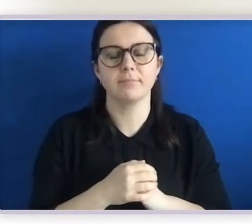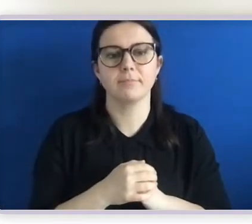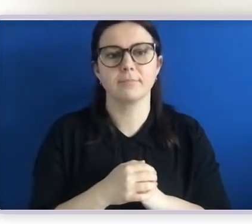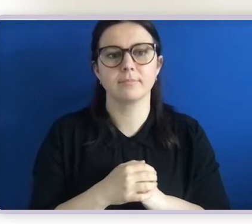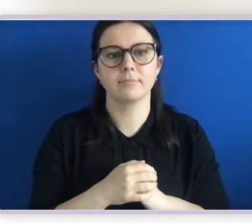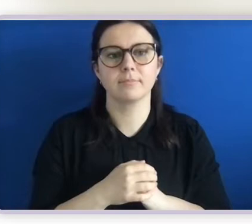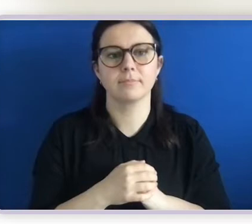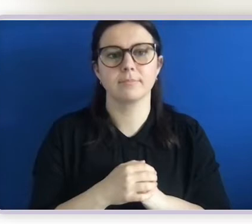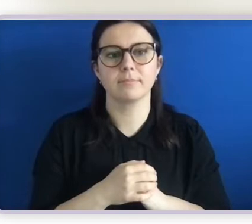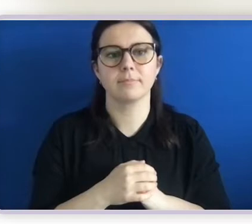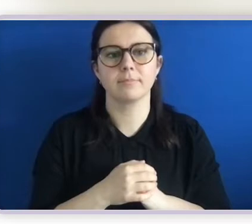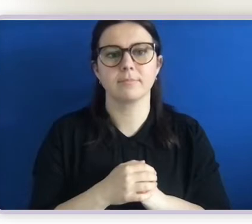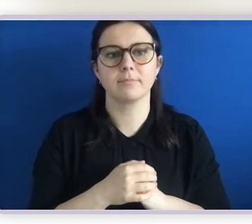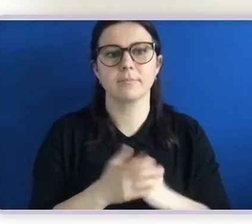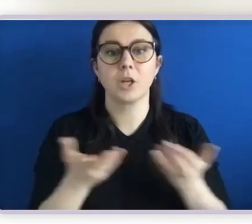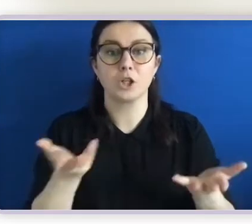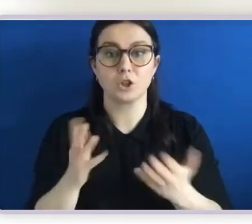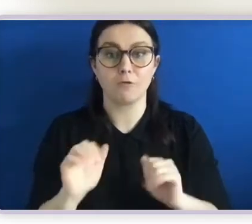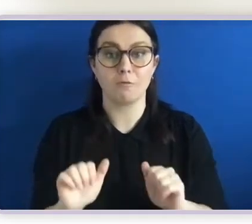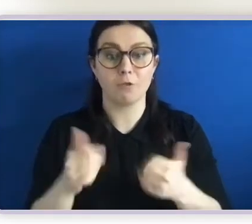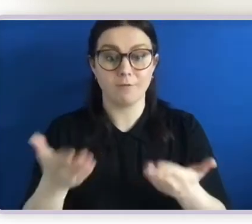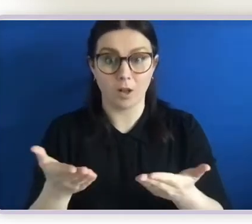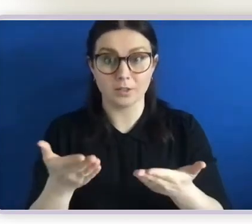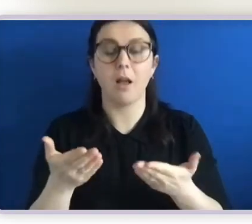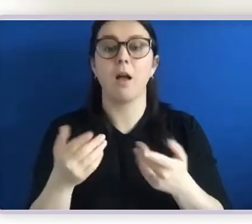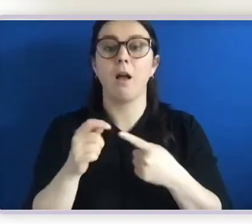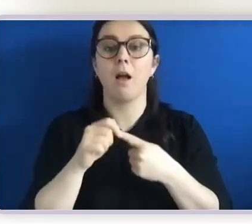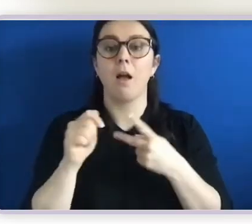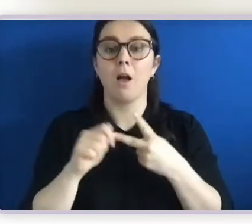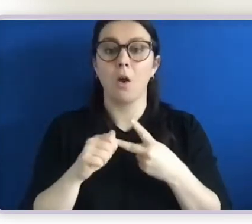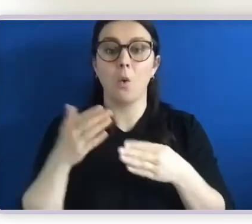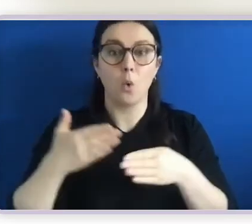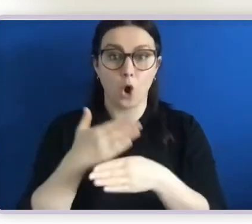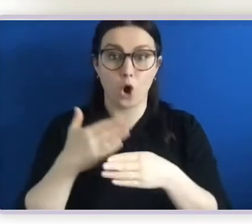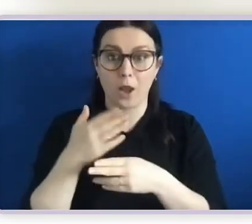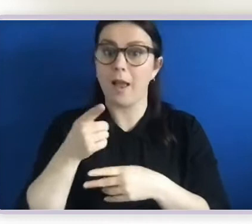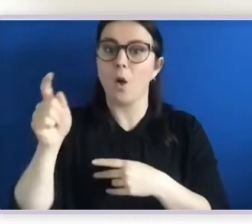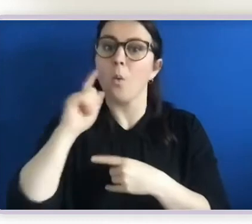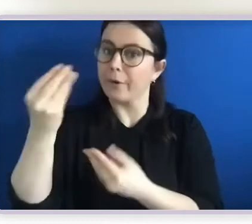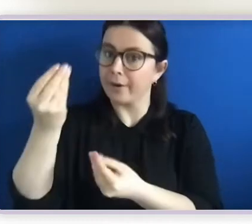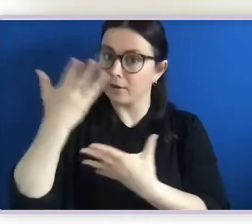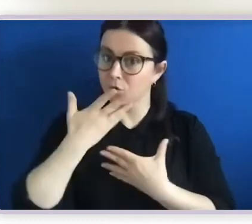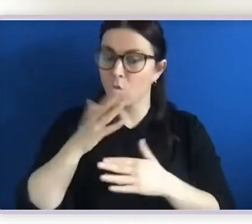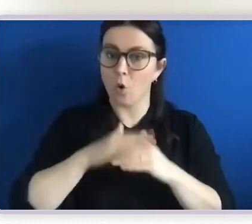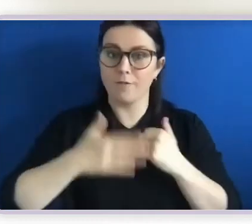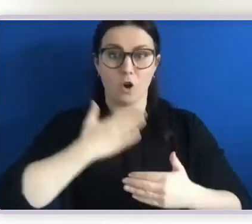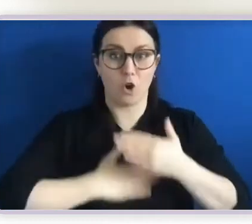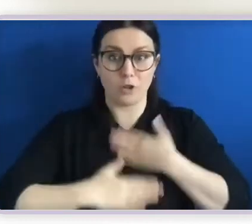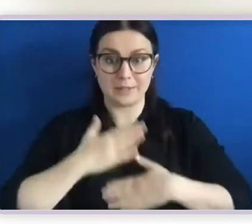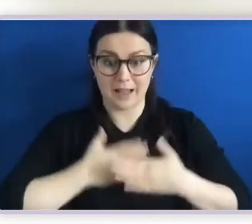Service providers and workers will notify us of conduct that puts people with disabilities at risk.